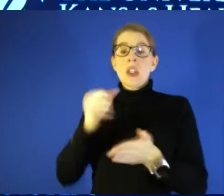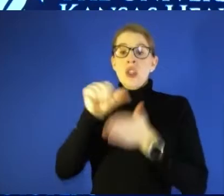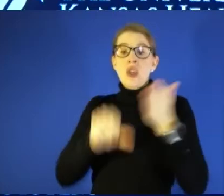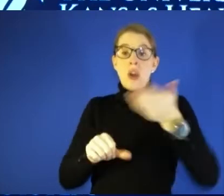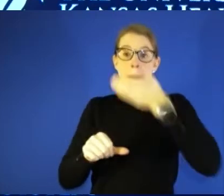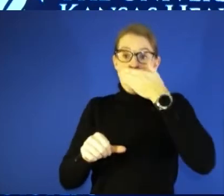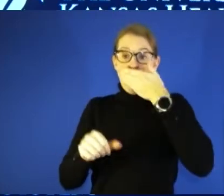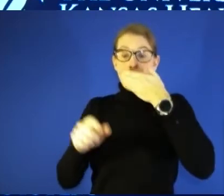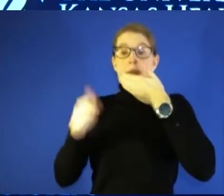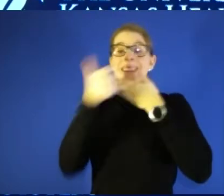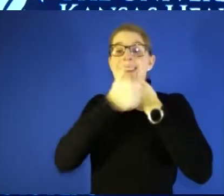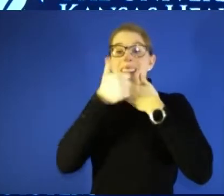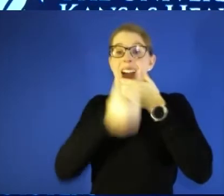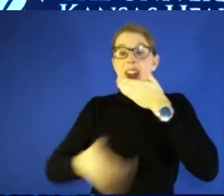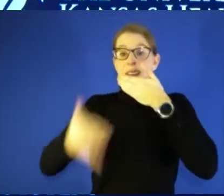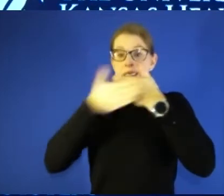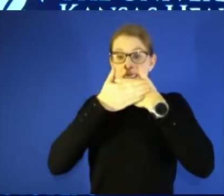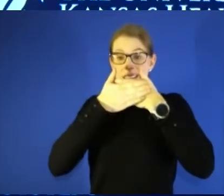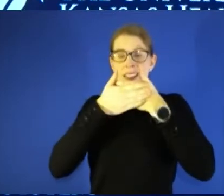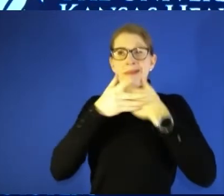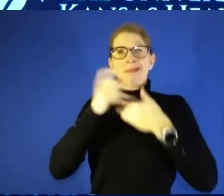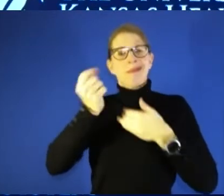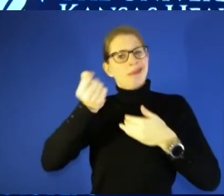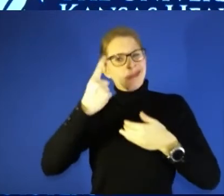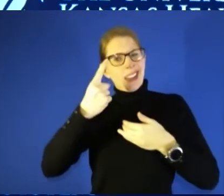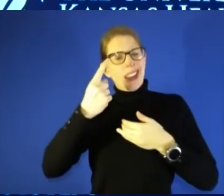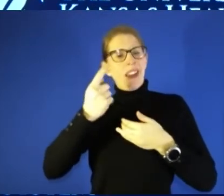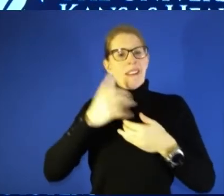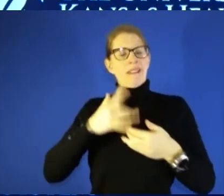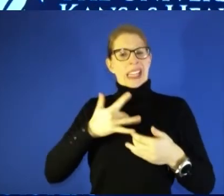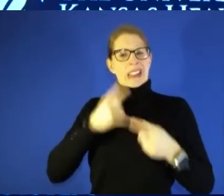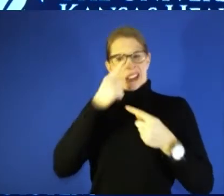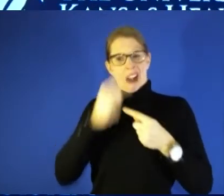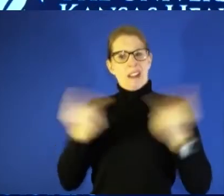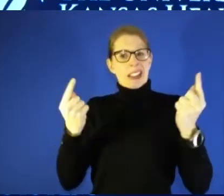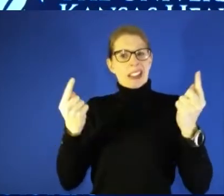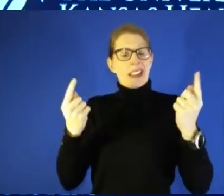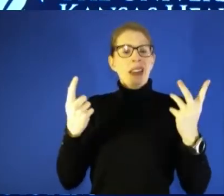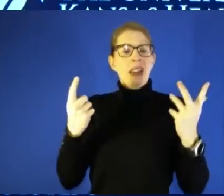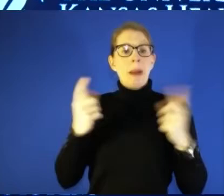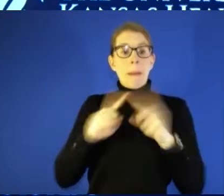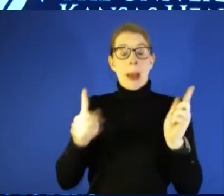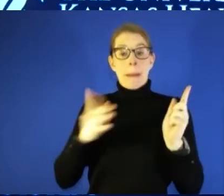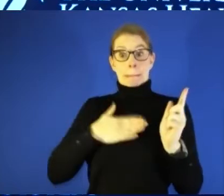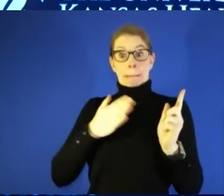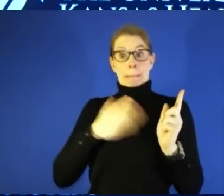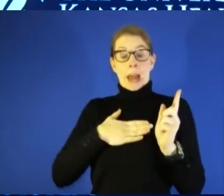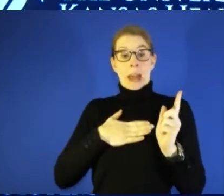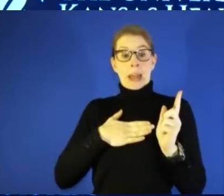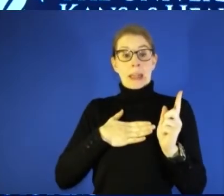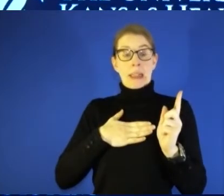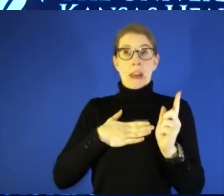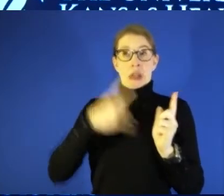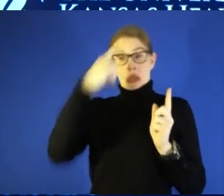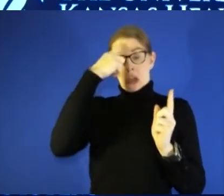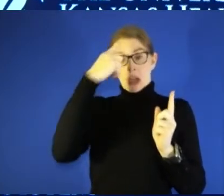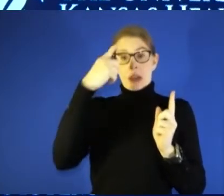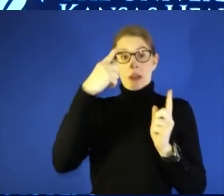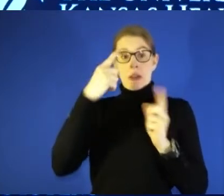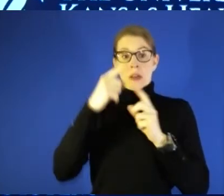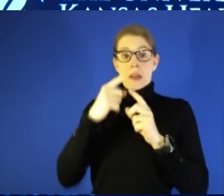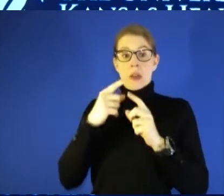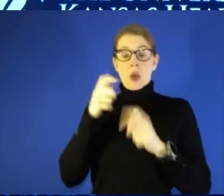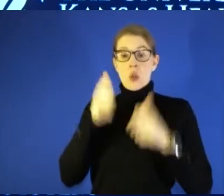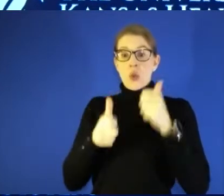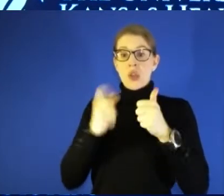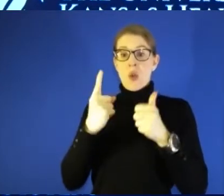is a little bit counterintuitive. And really my interpretation would be that you put it on the way that is going to, whichever one